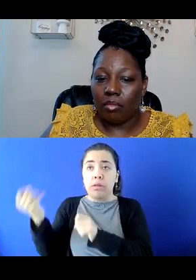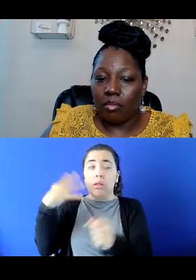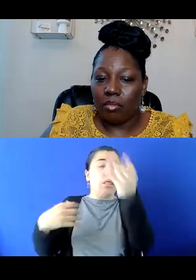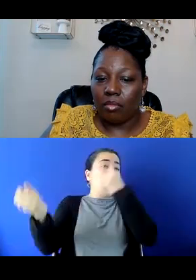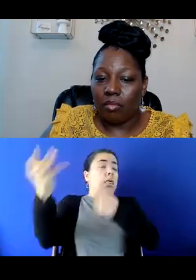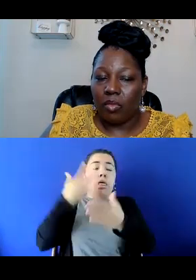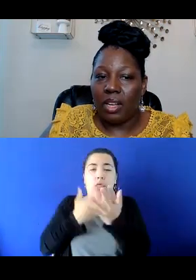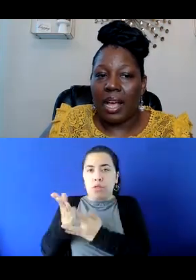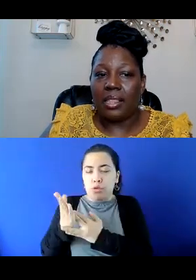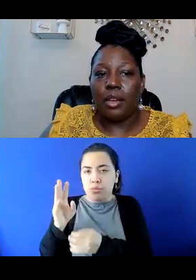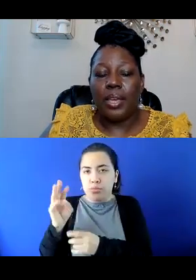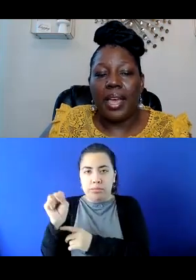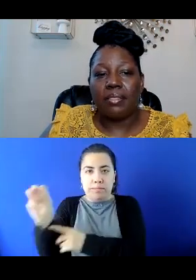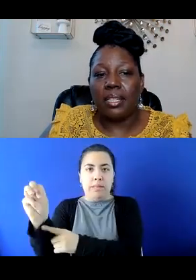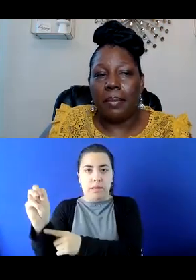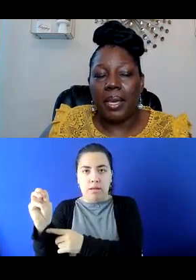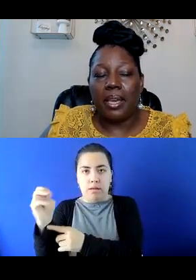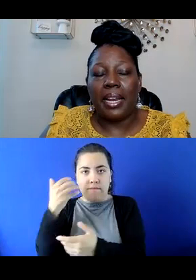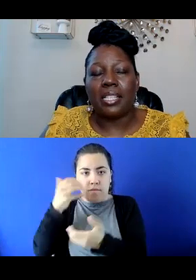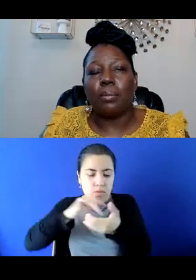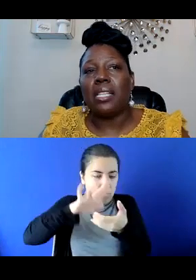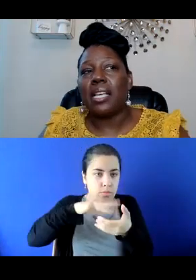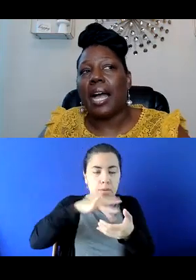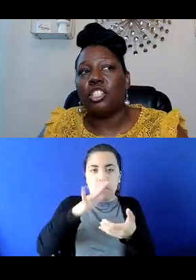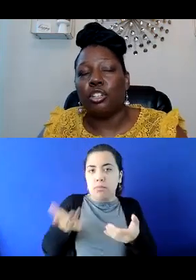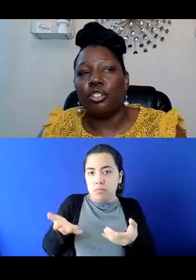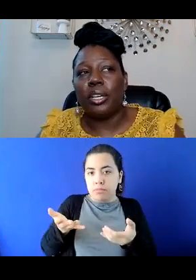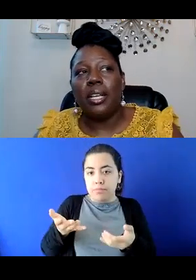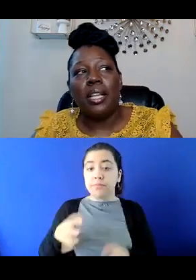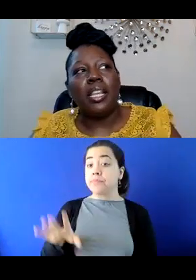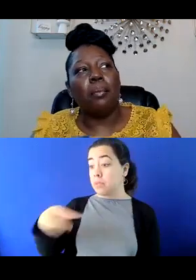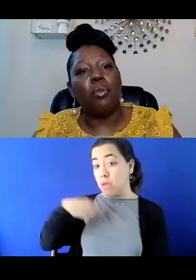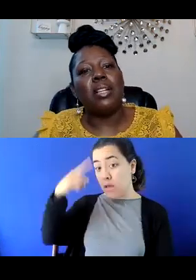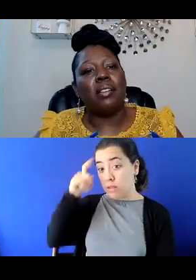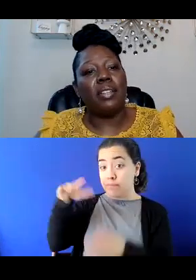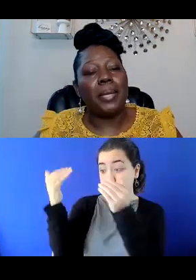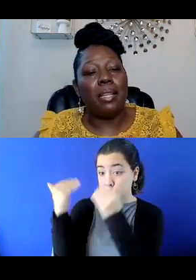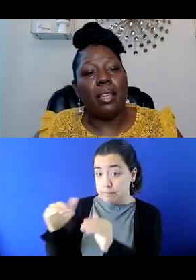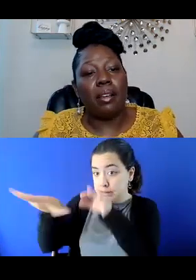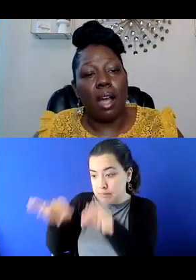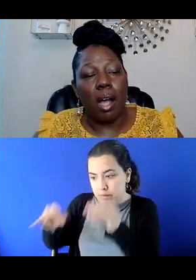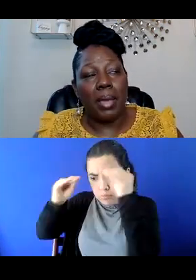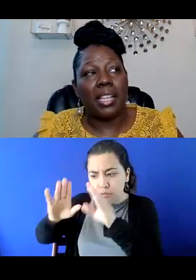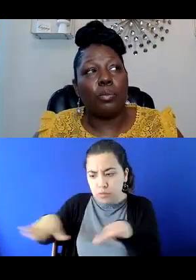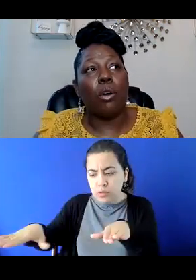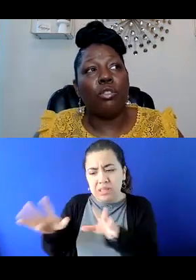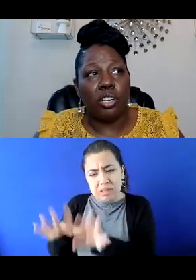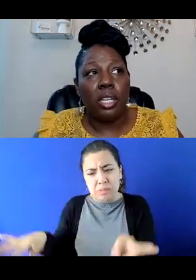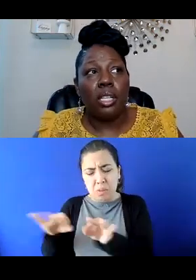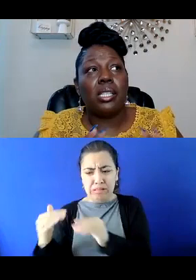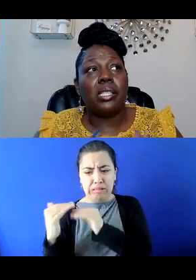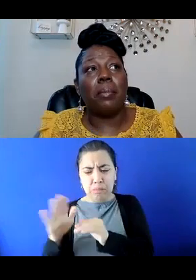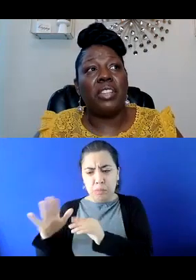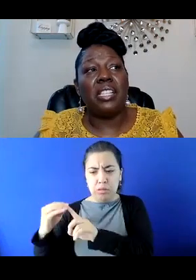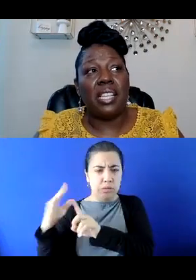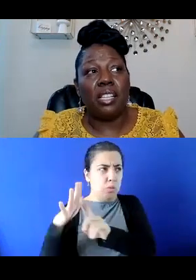are viewing? I think we have to limit and explain to our children the importance of limiting their exposure